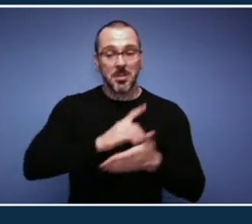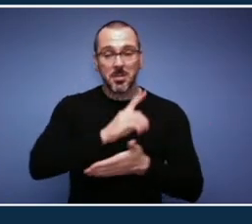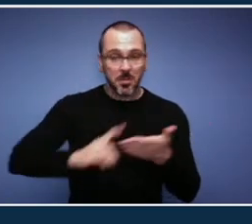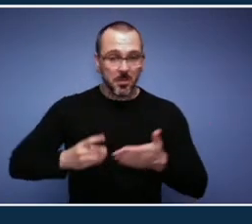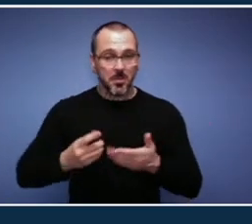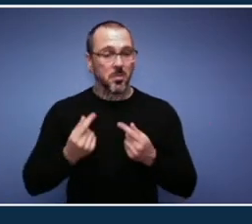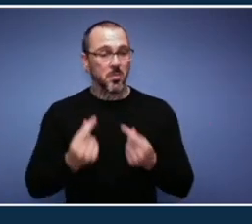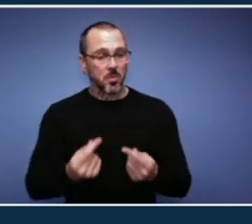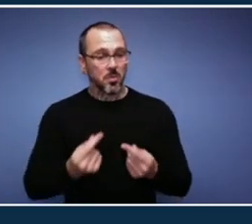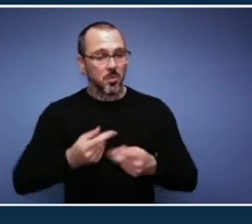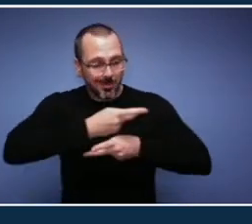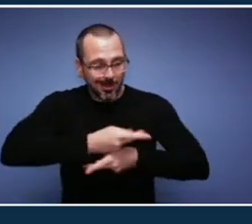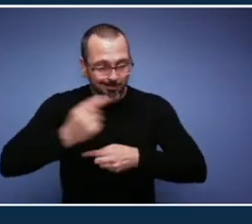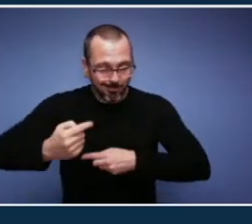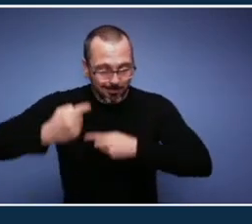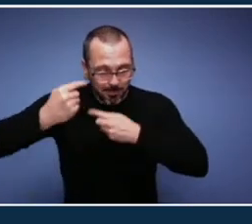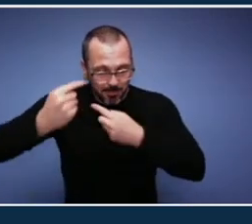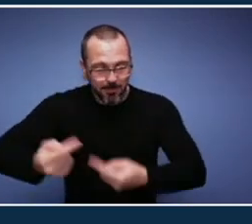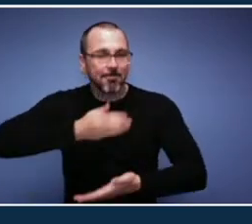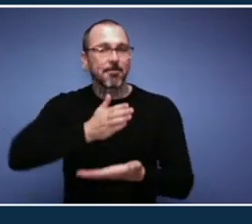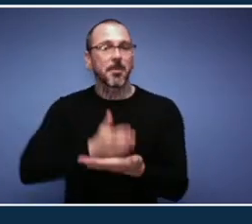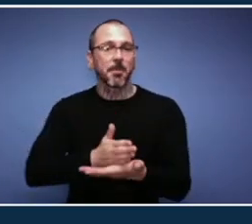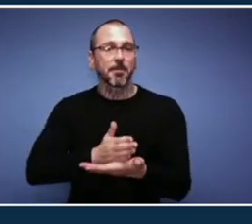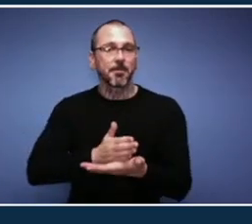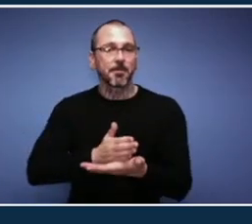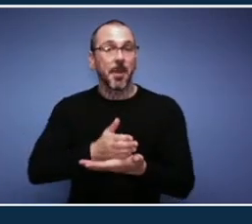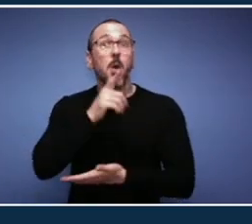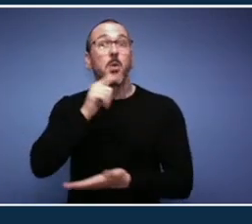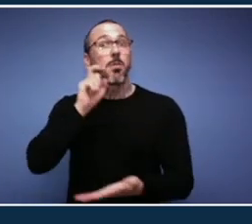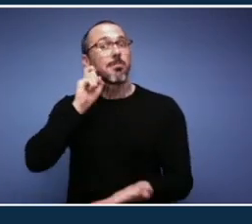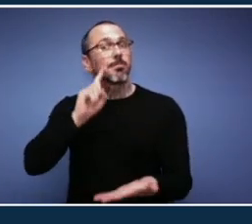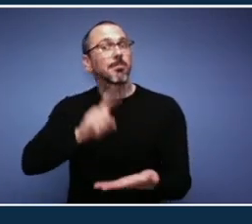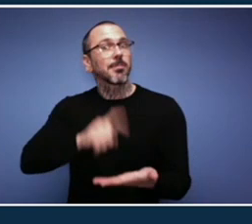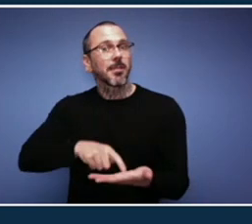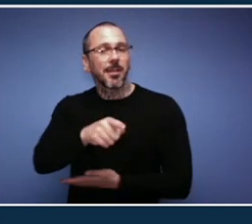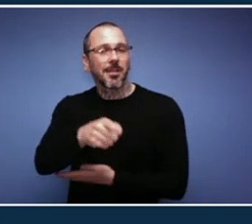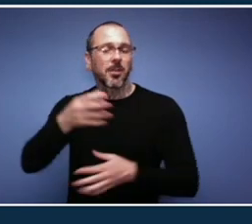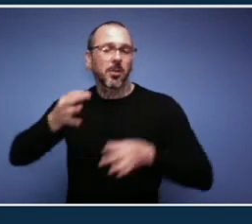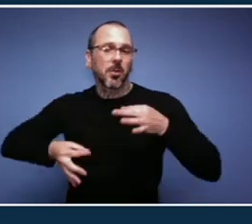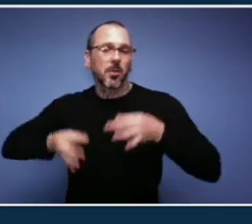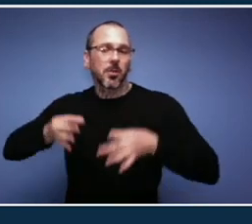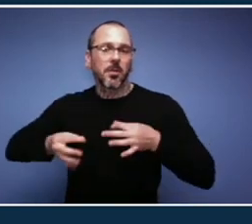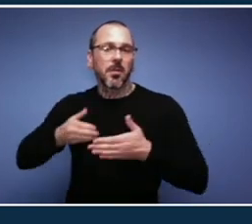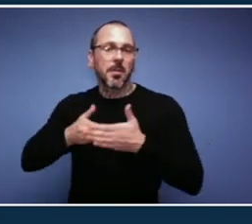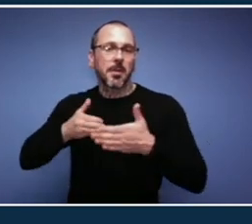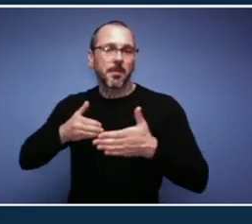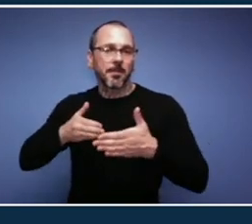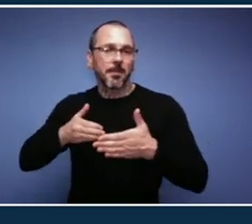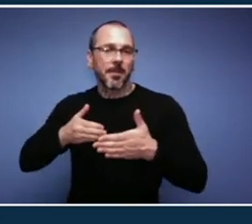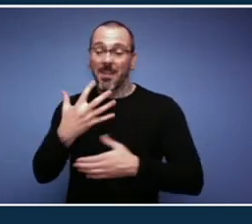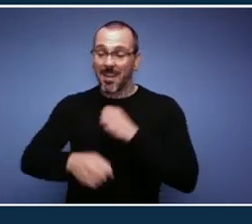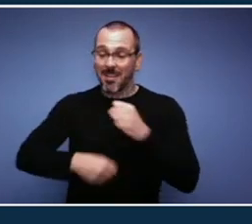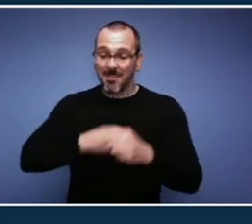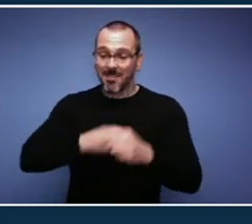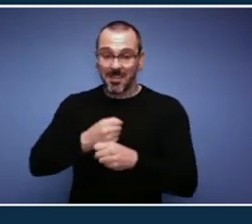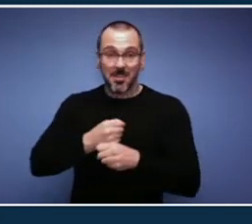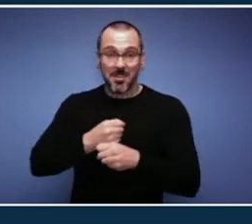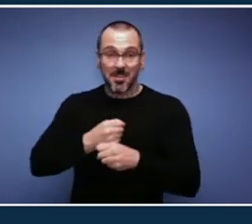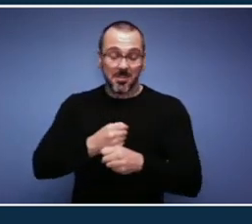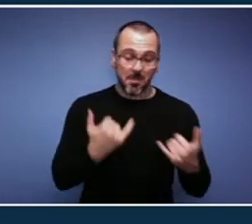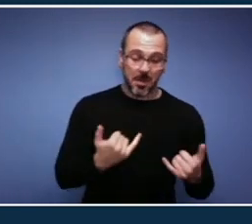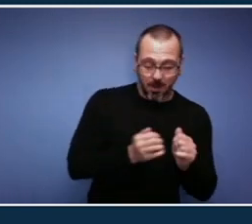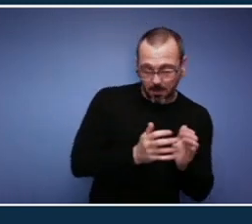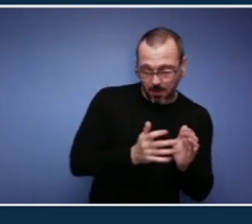Appeal identified. And it's supposed to take place over the next 5 years. Yes. So I was going to run